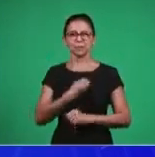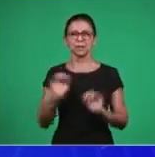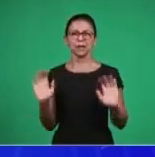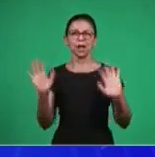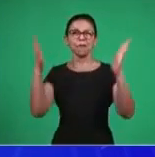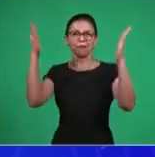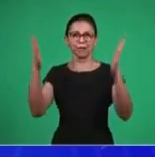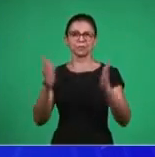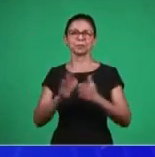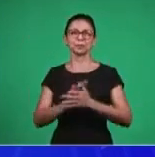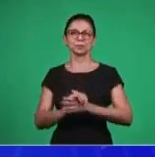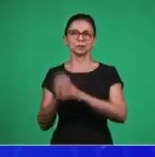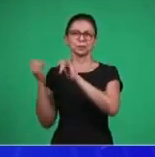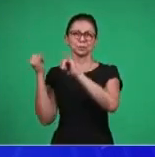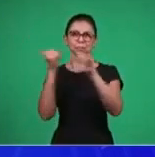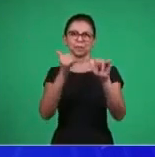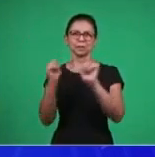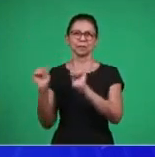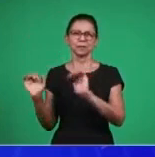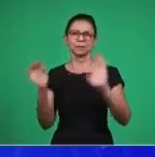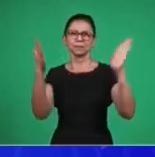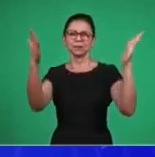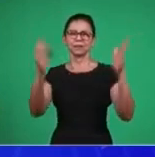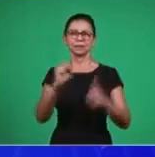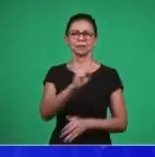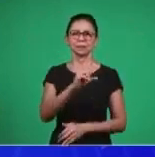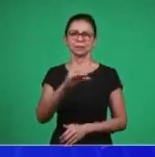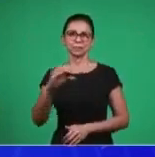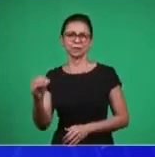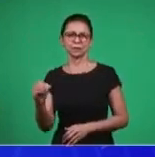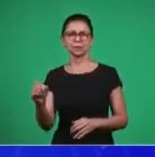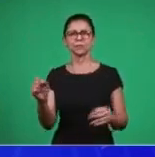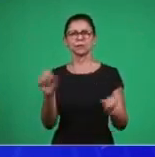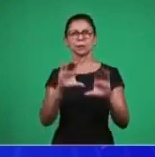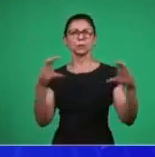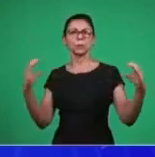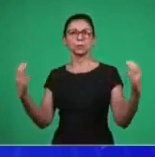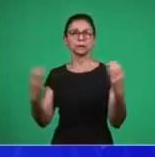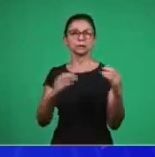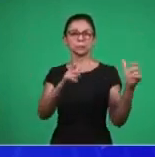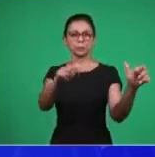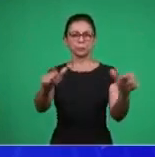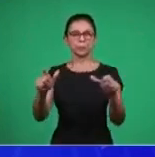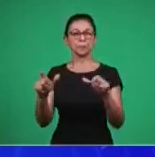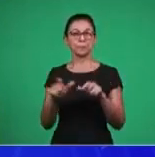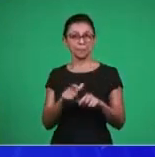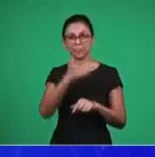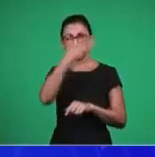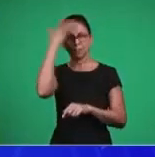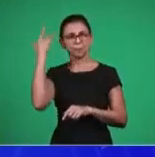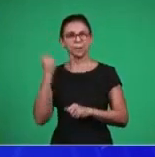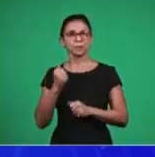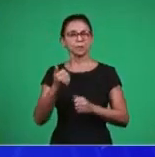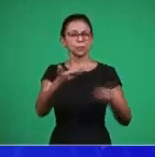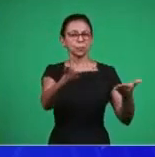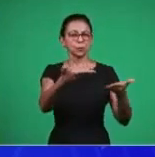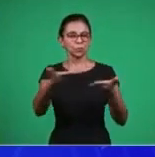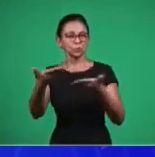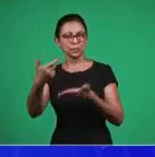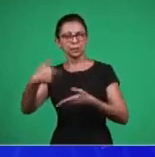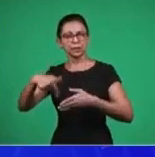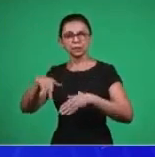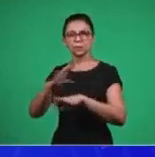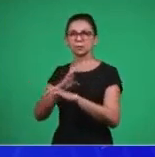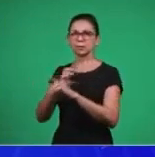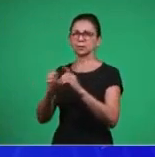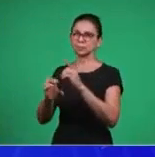Feasts. And also Jorge Saba, Santa Catarina, and the local region there to make an invitation for the